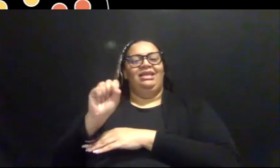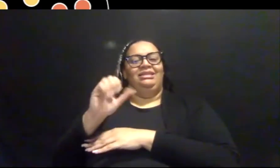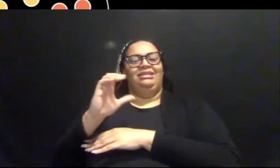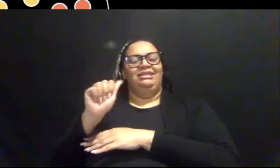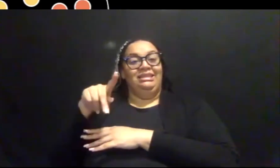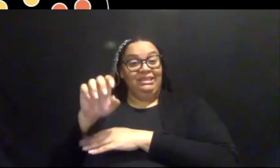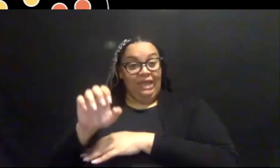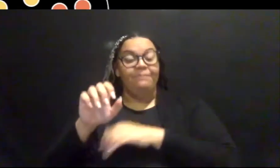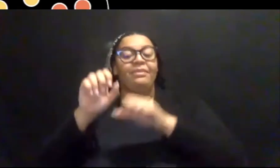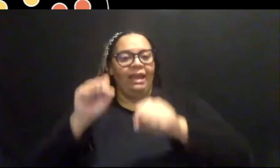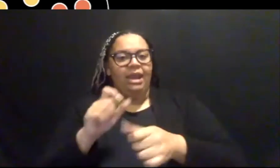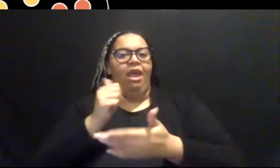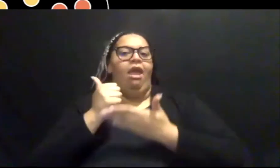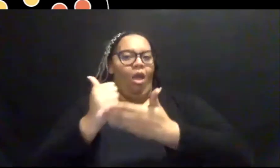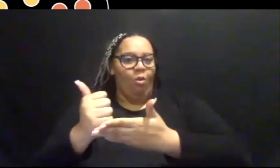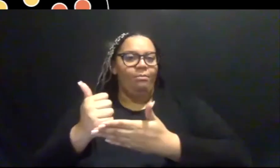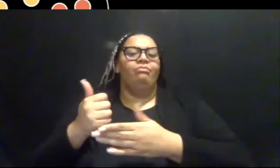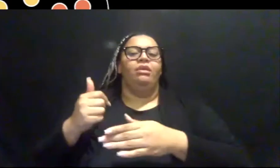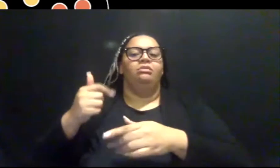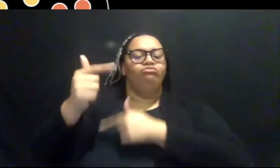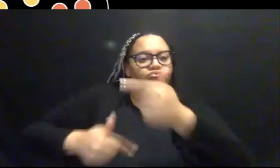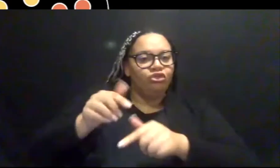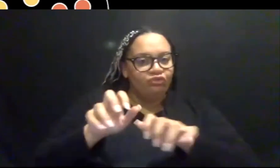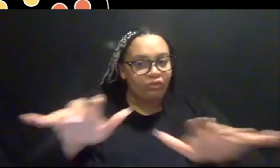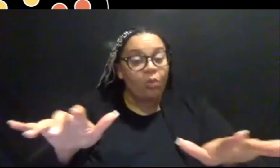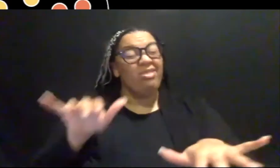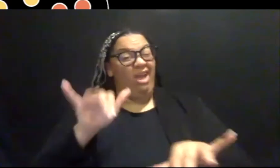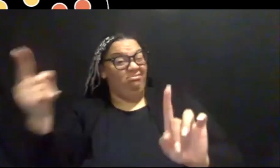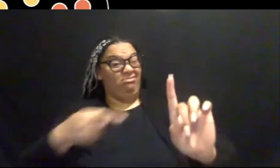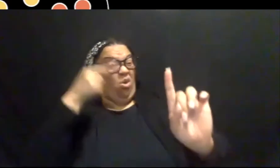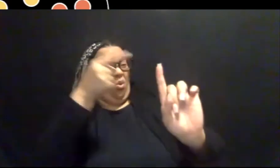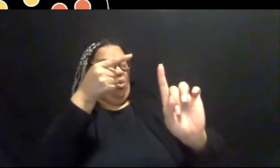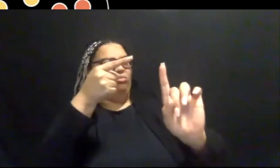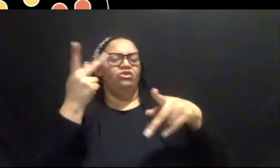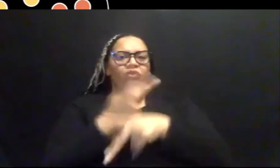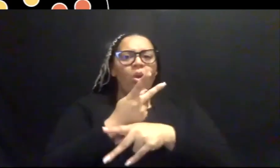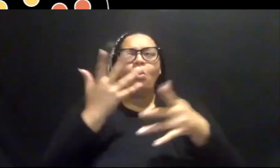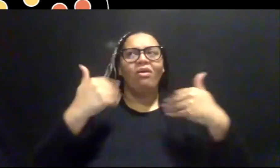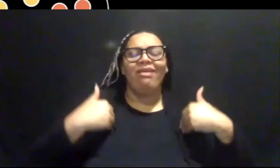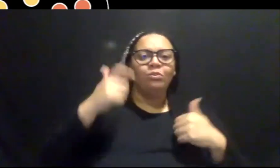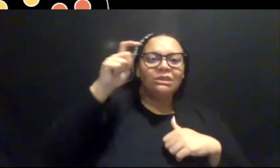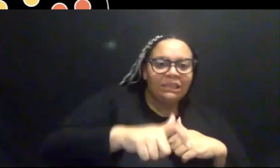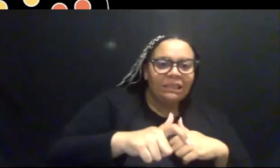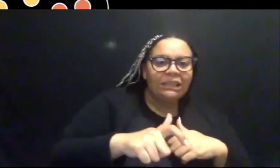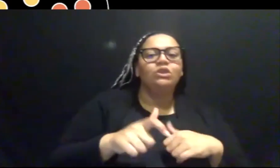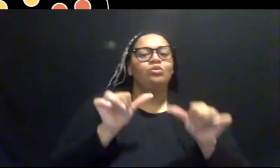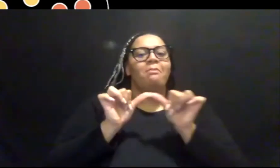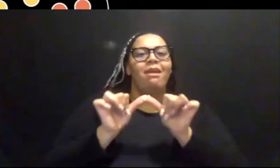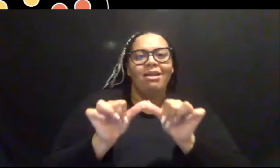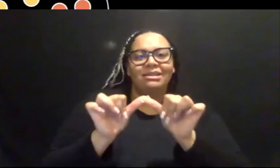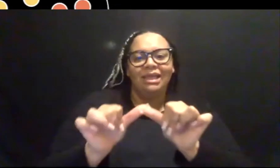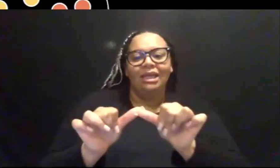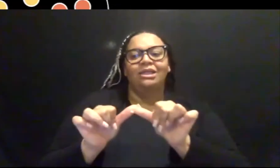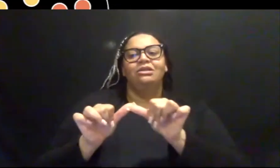gene flow and connectivity. And that's really the ultimate goal, is to figure out what is it that an animal needs to maintain gene flow so that we